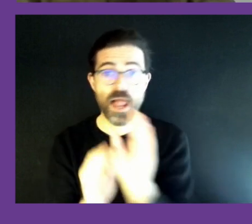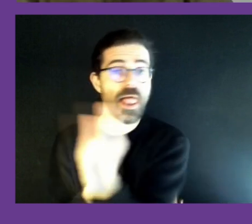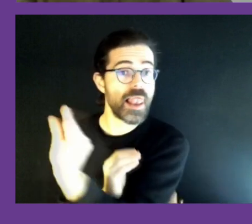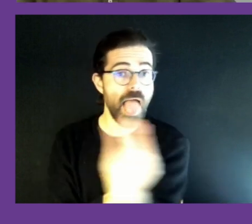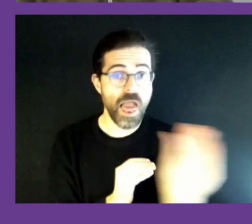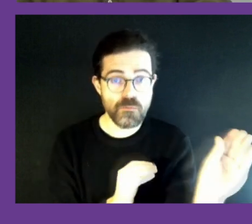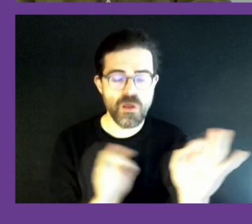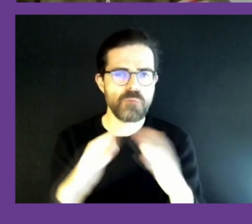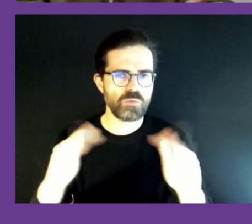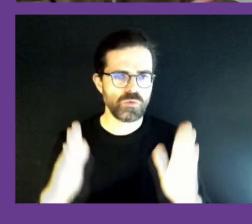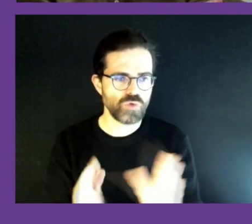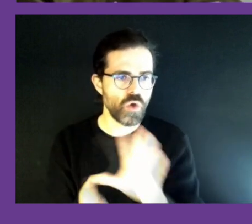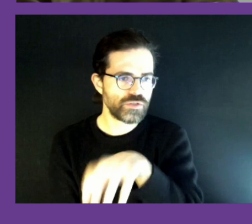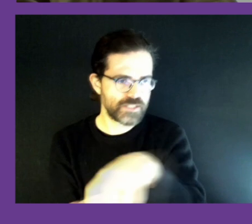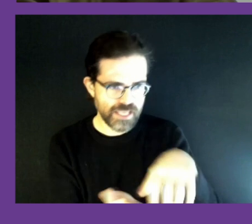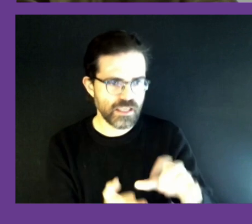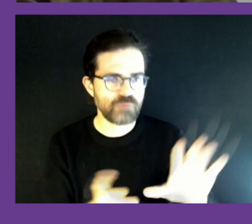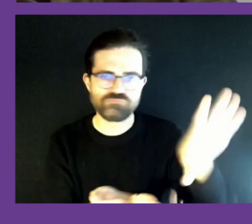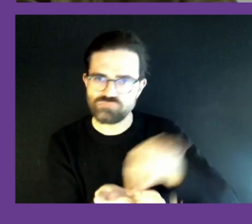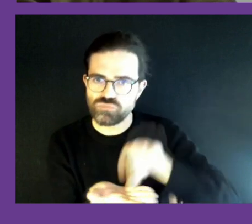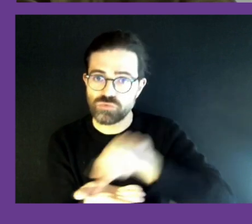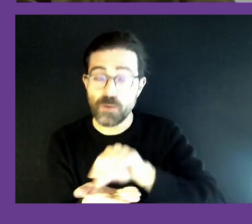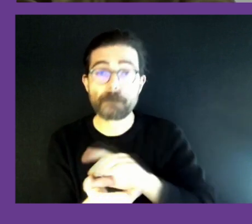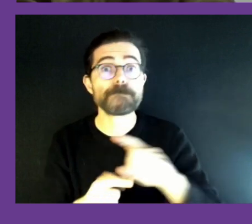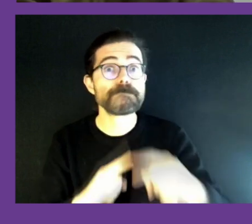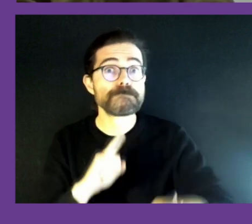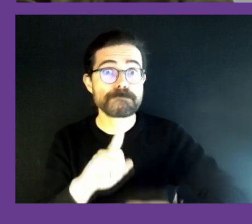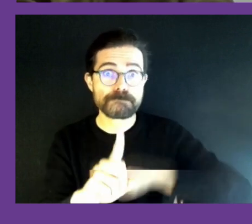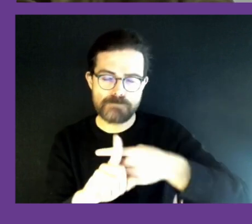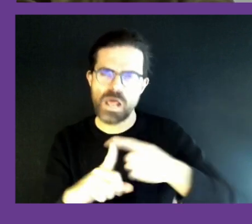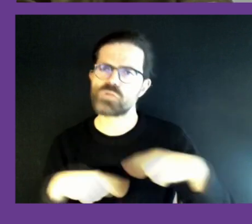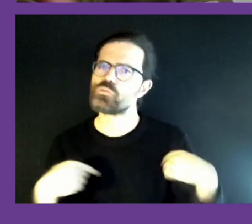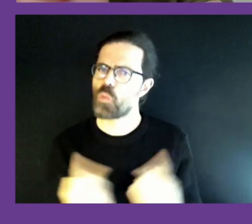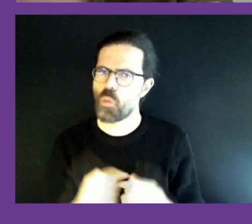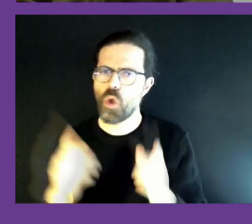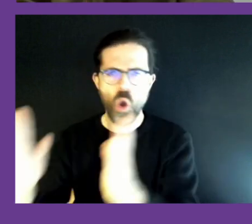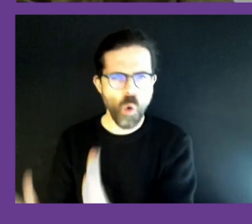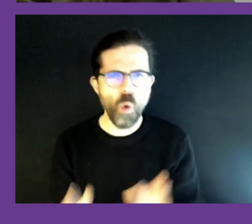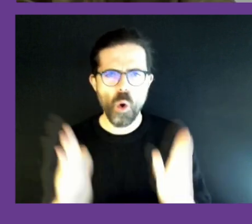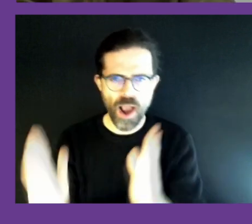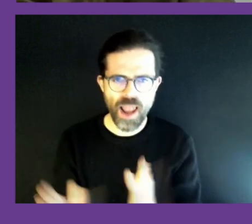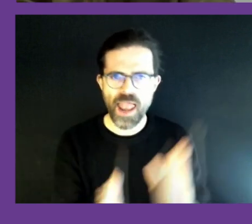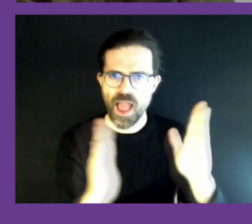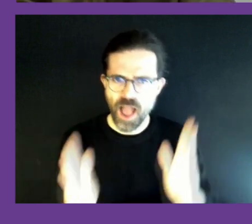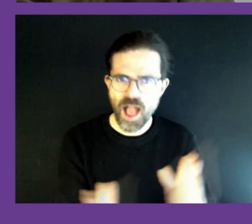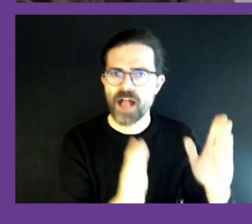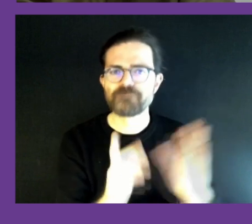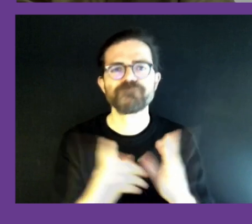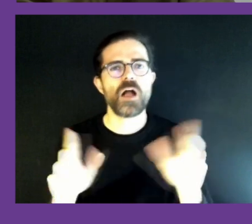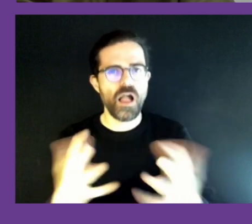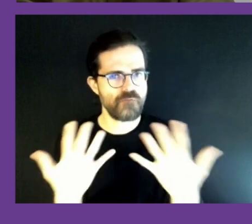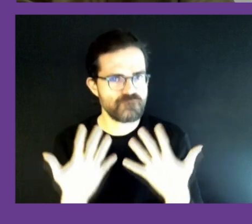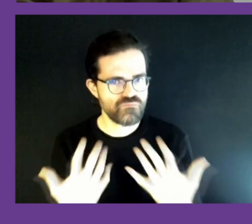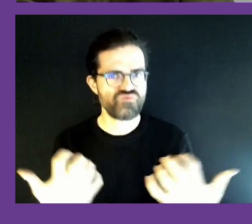Center. And we also organize a significant number of events, this one being one of those.